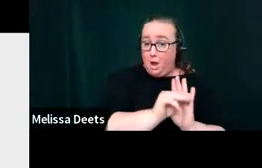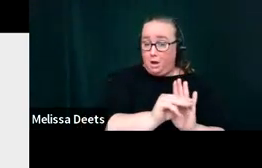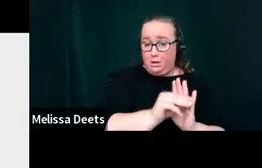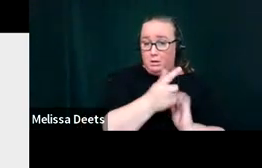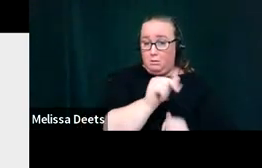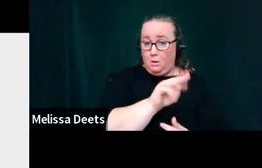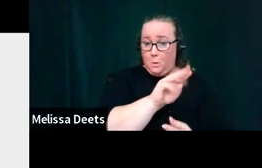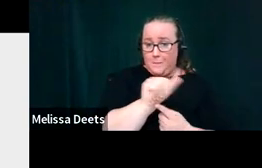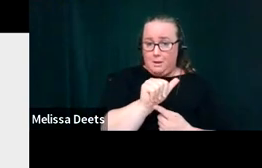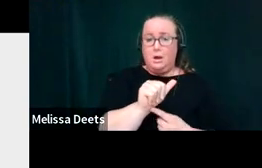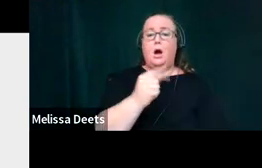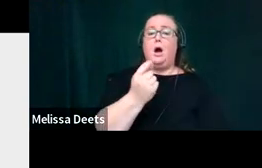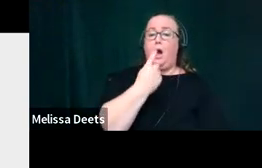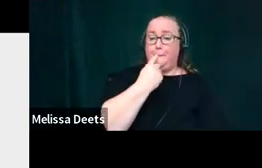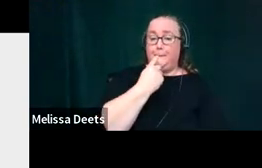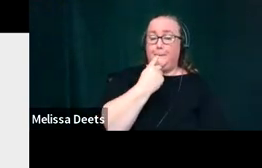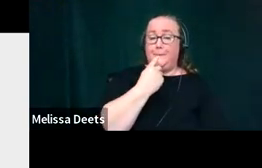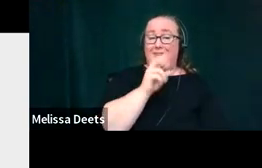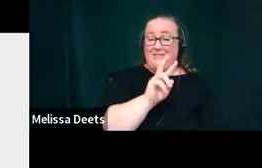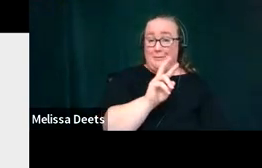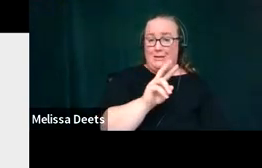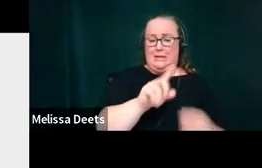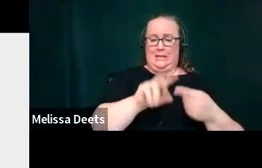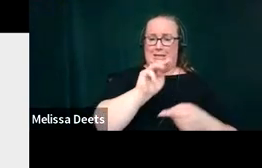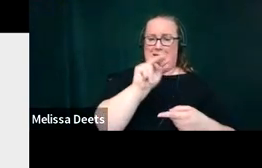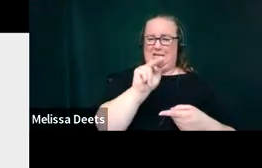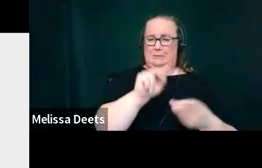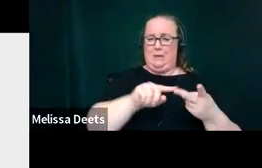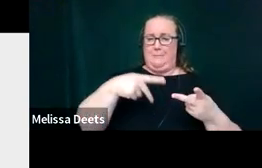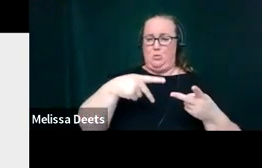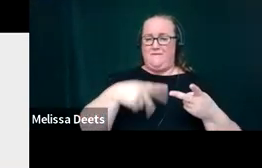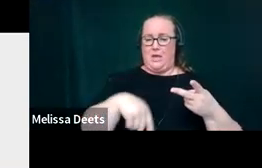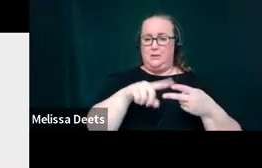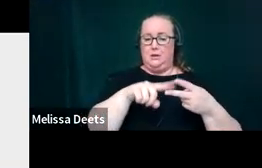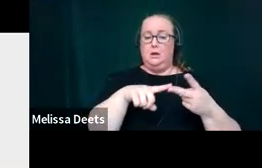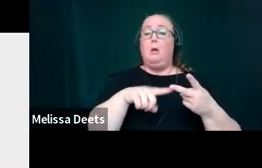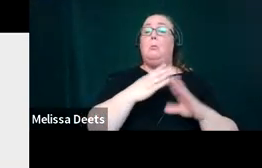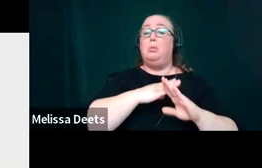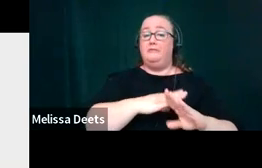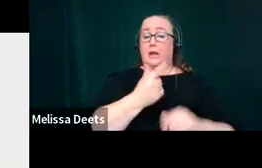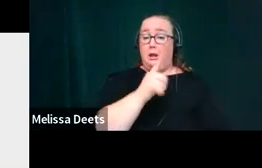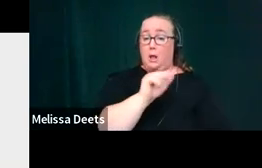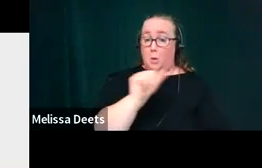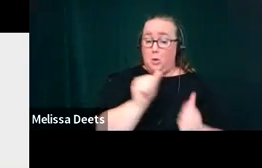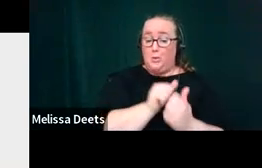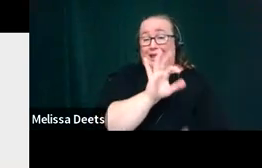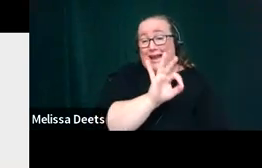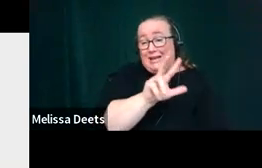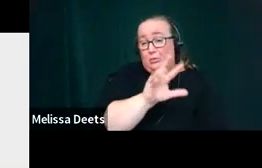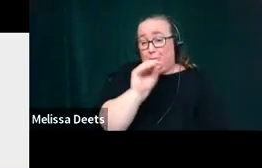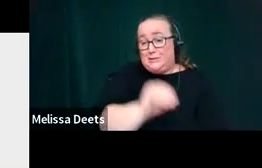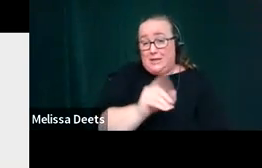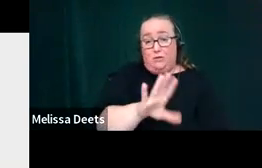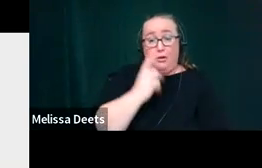oral administration of these vitamins, nicotinamide and pyruvate, prevented glaucoma in 93% of